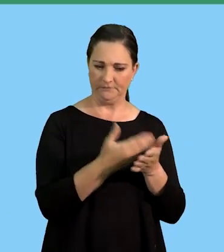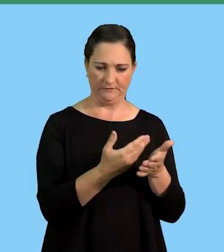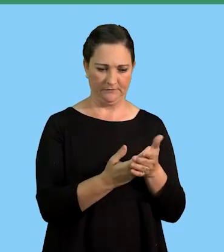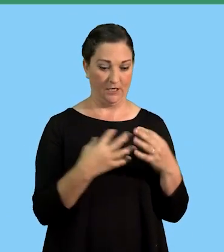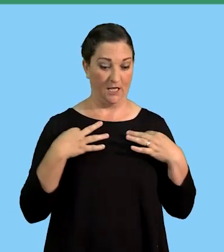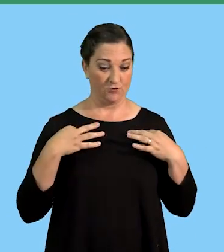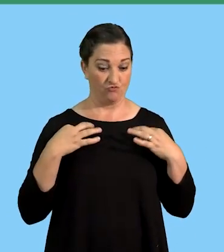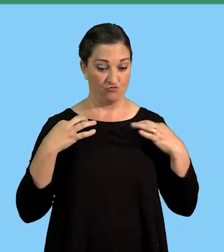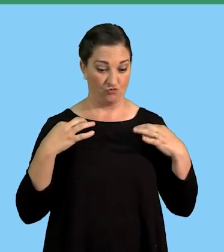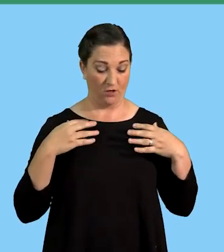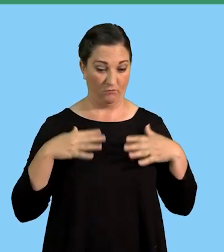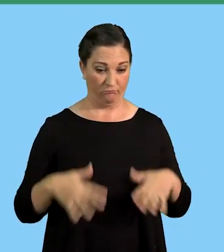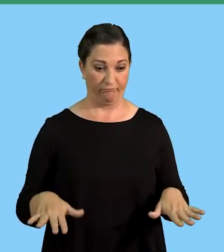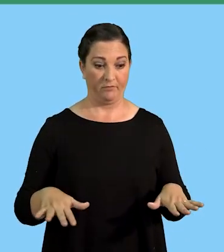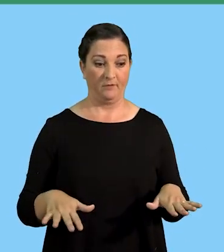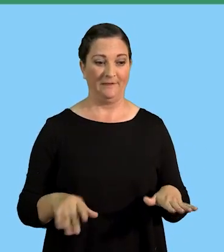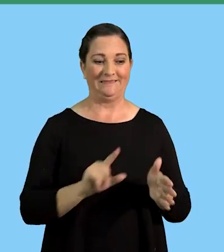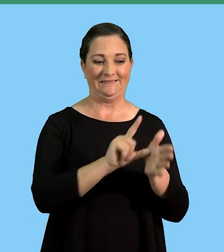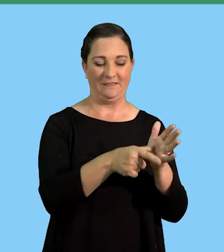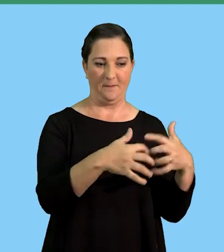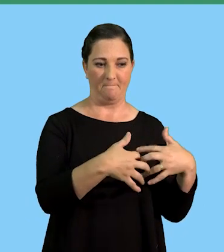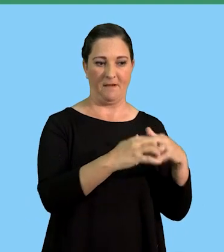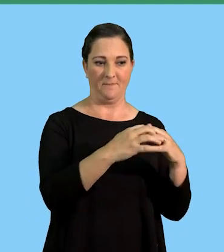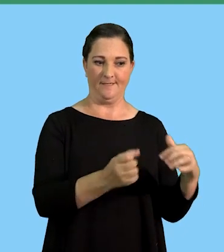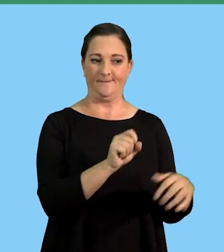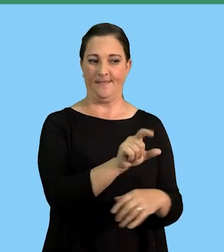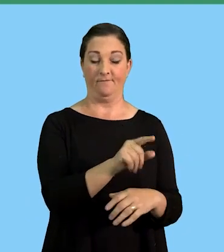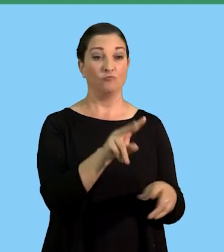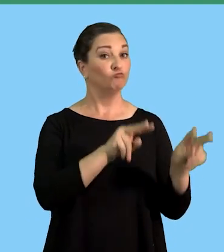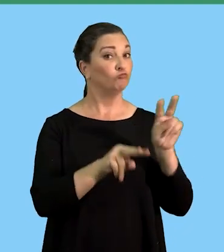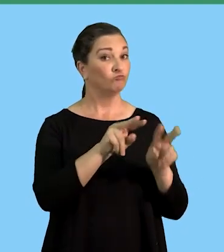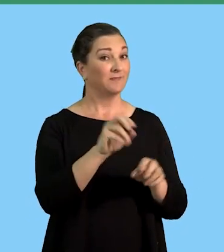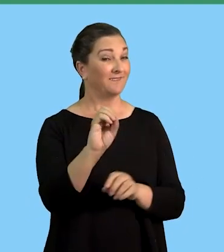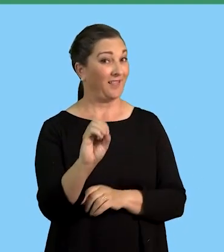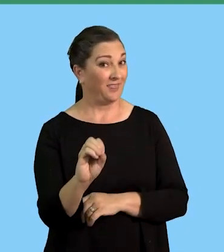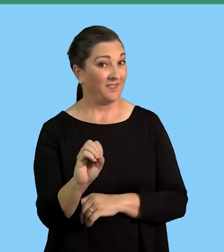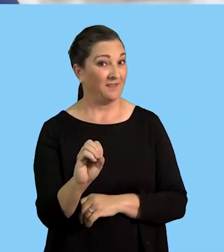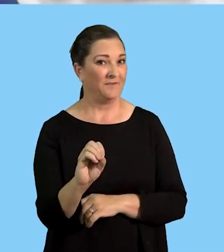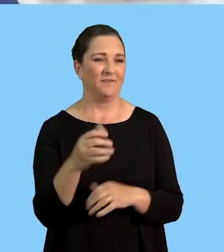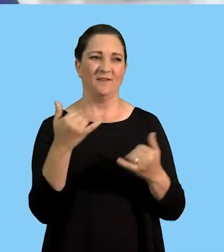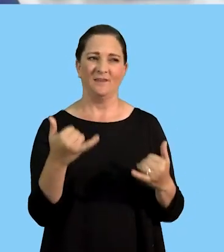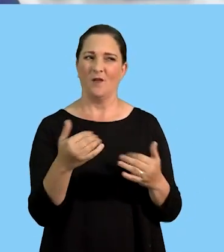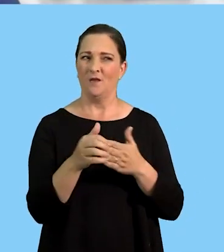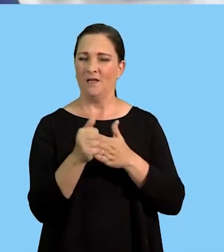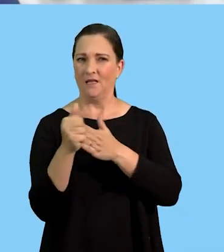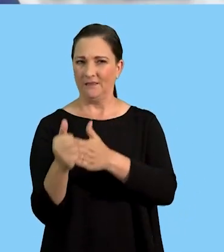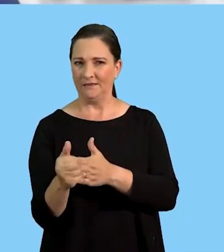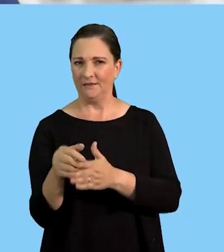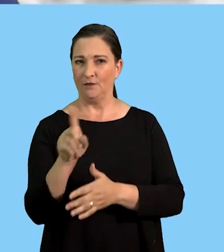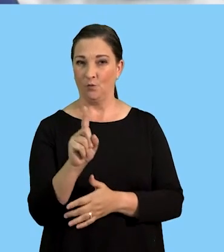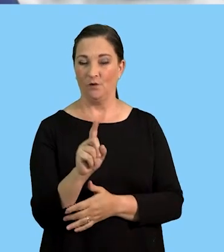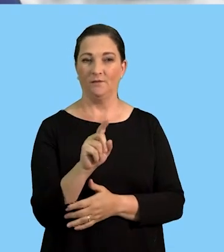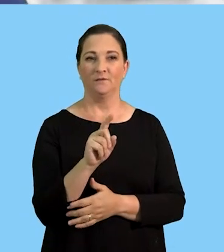dresses without monitoring them. So it means this leader, who is Lisa,